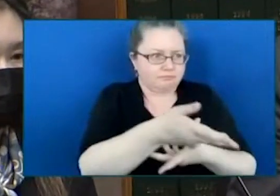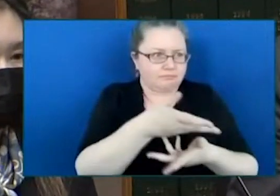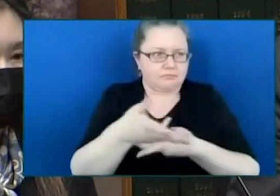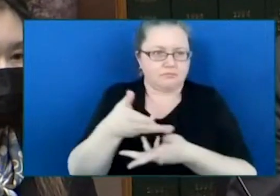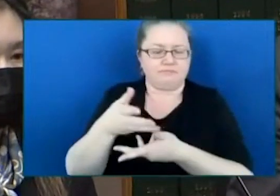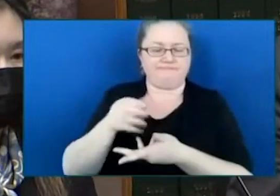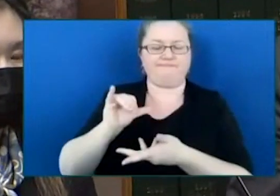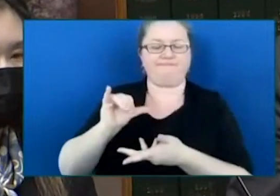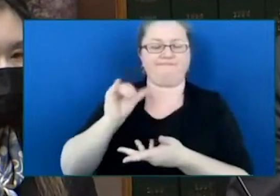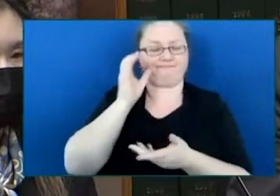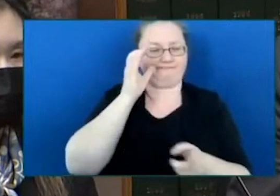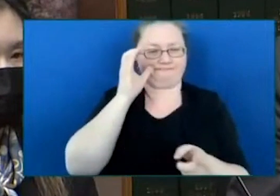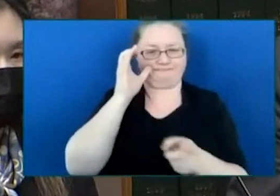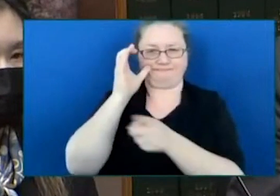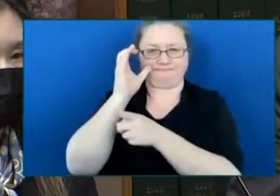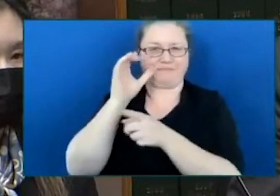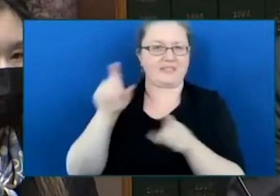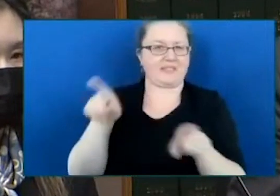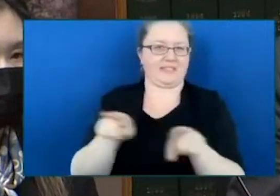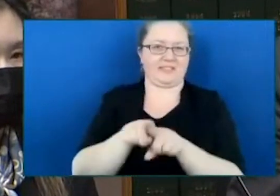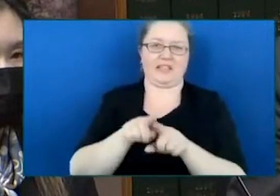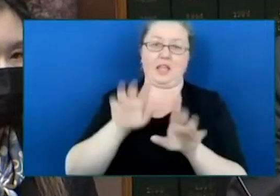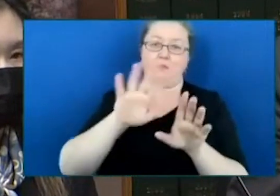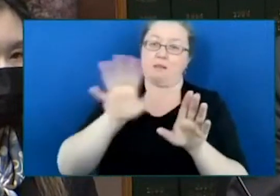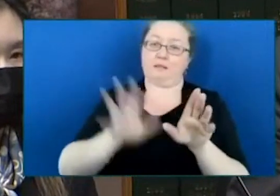needed now, both to fight climate change